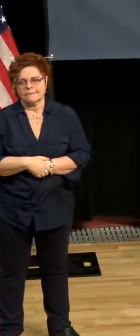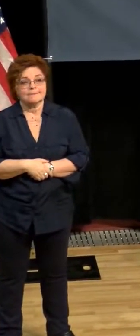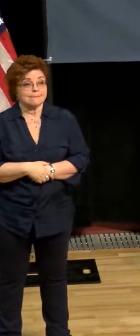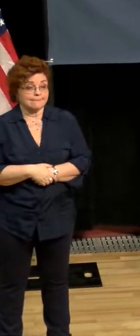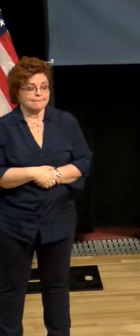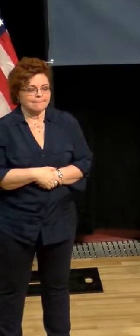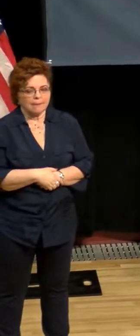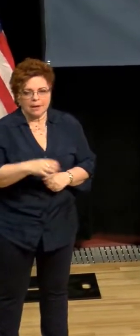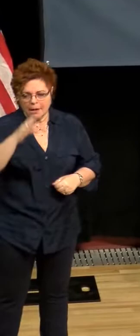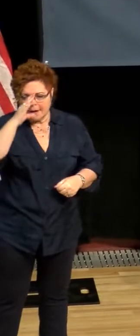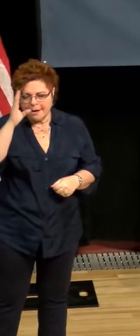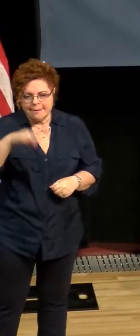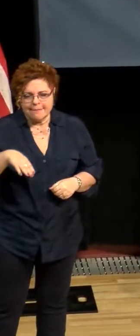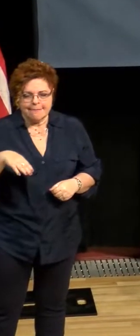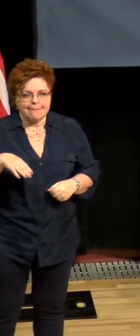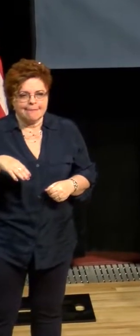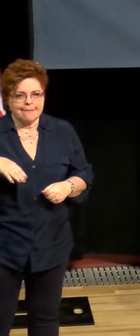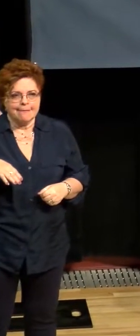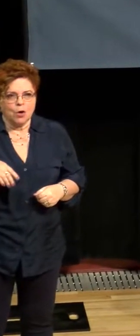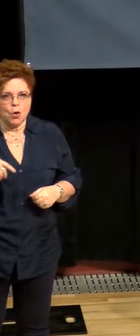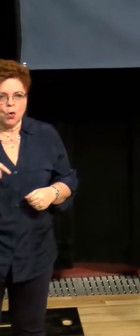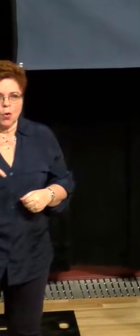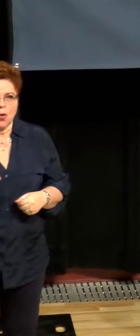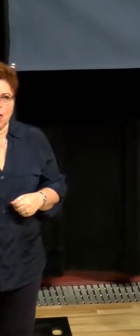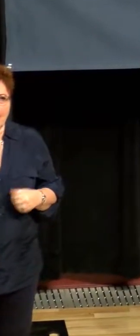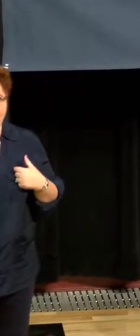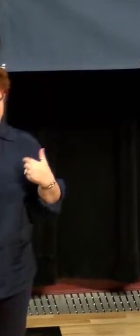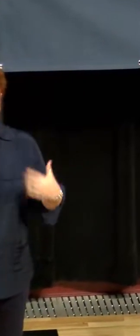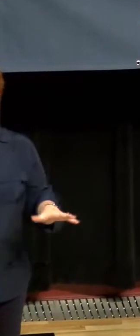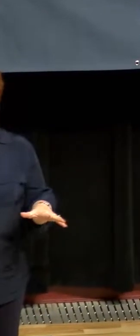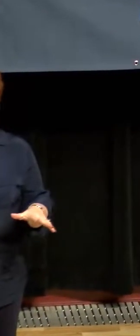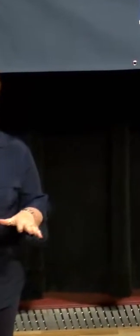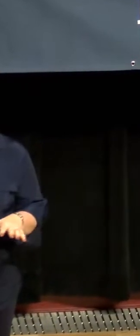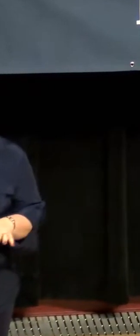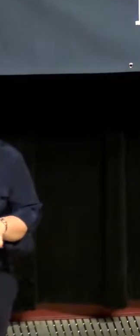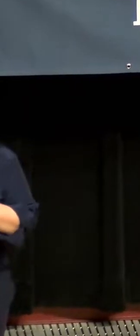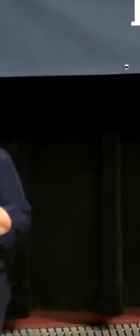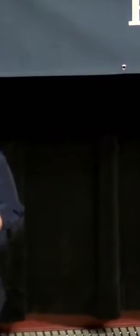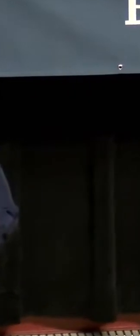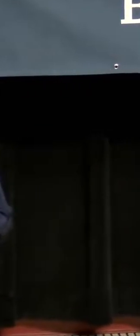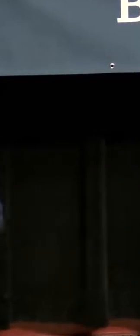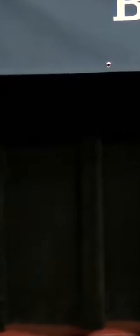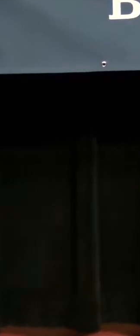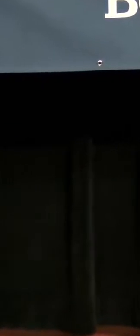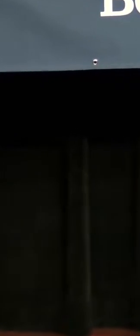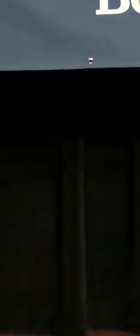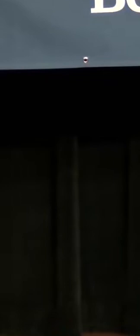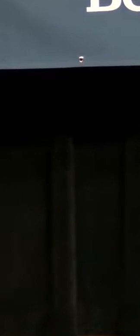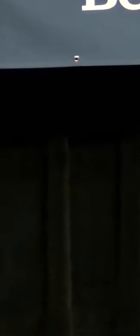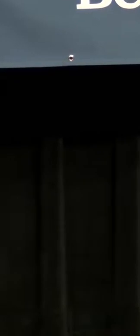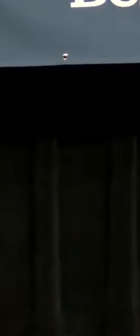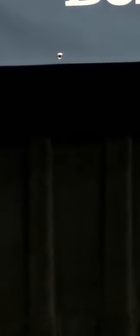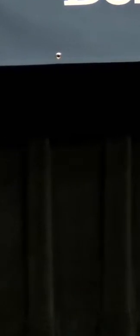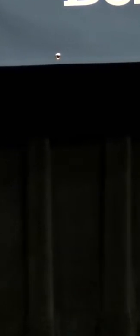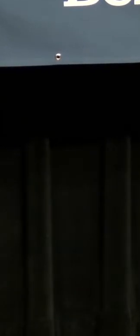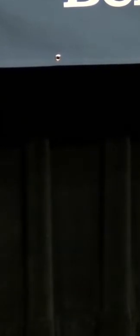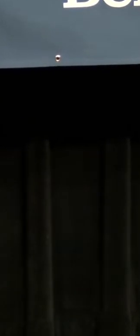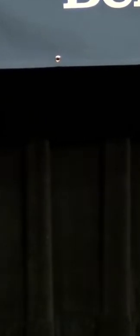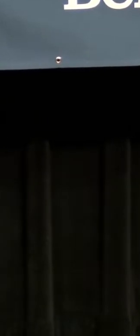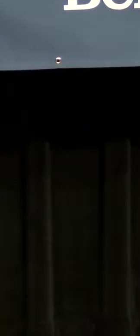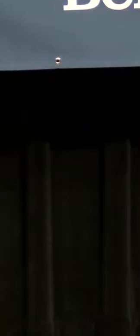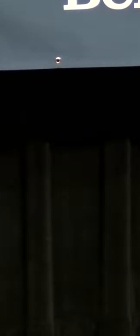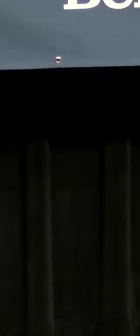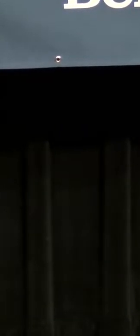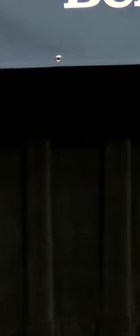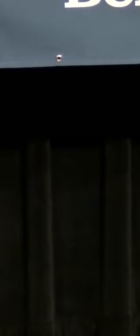You know, we can, and I don't want to, but we could talk about Trump all day and all of the absurd things that he does and the embarrassing things that he does. But at the